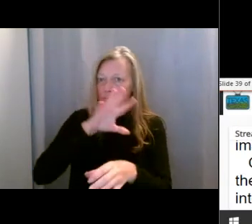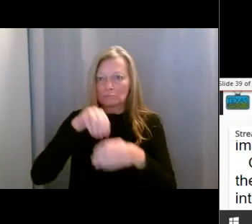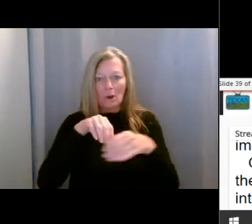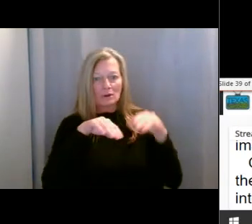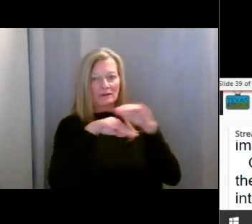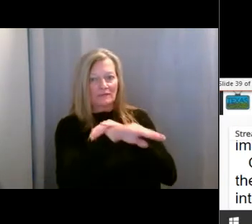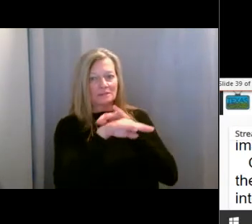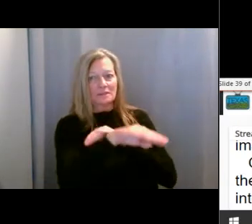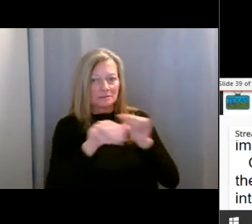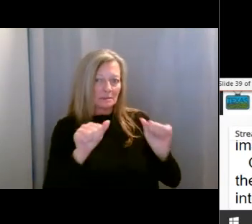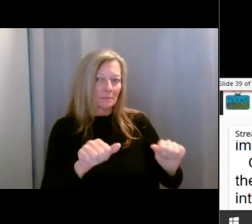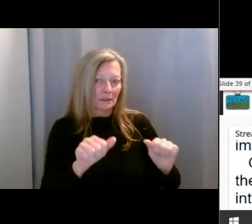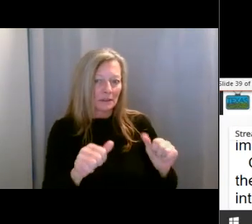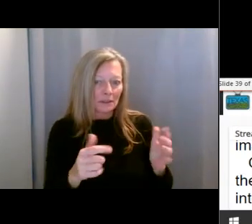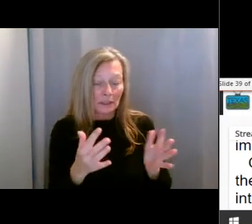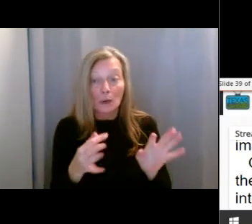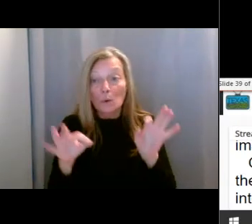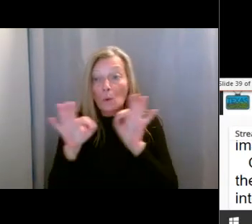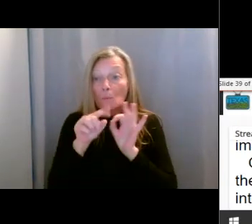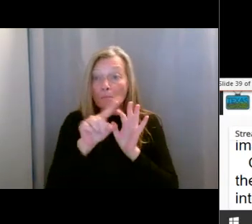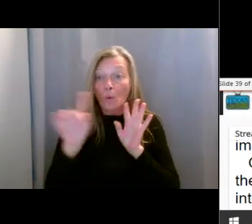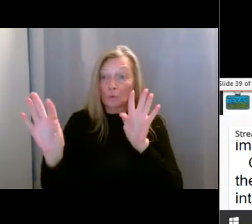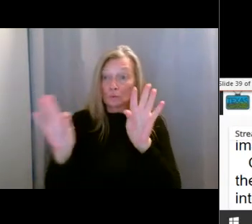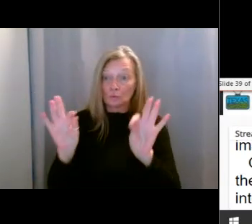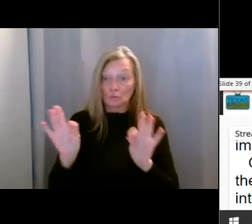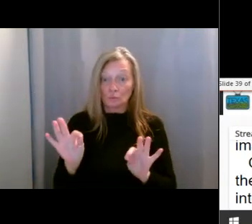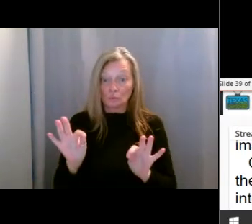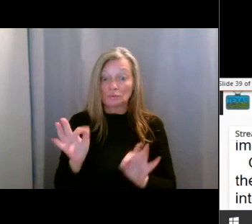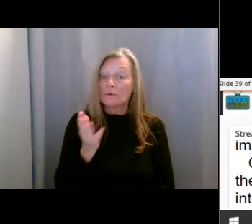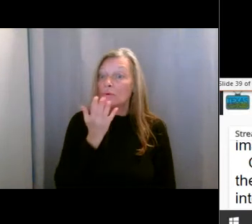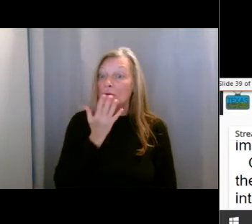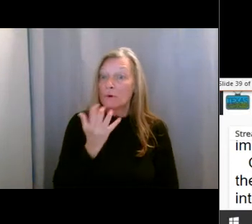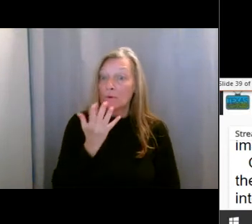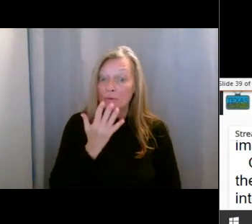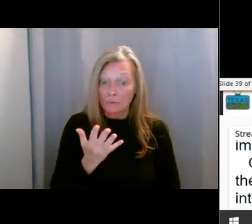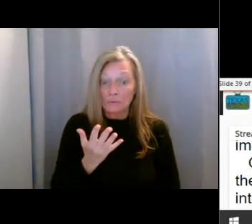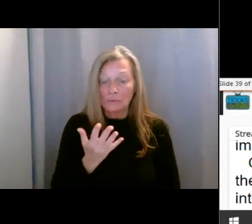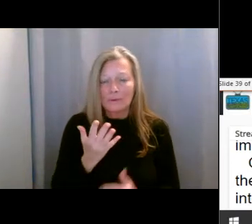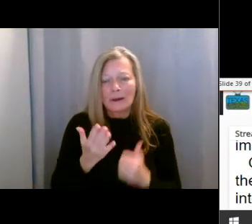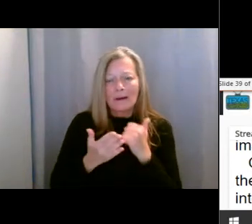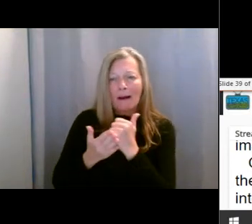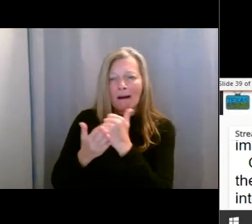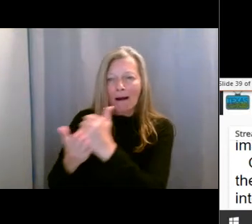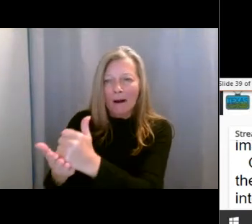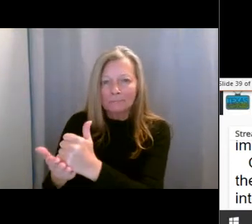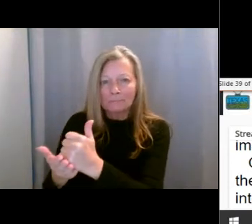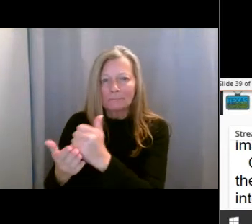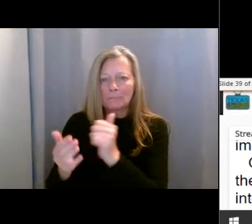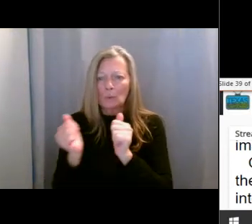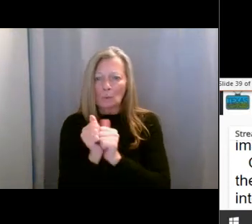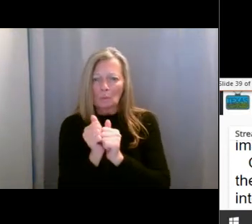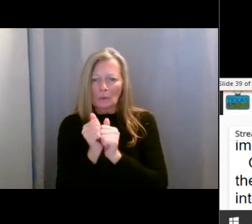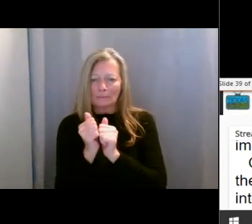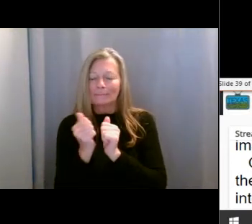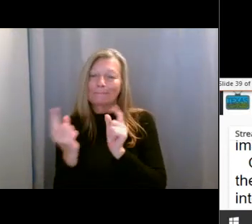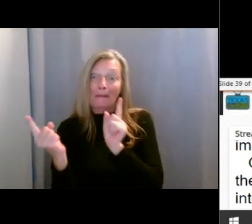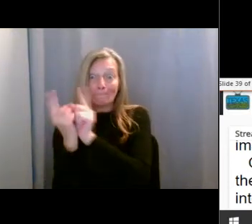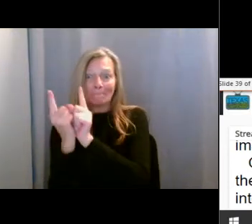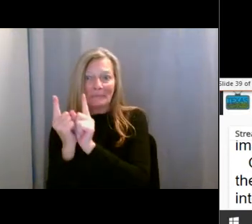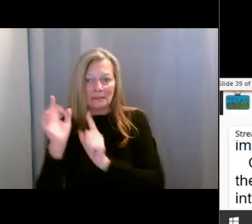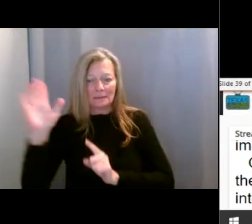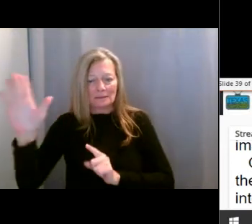you choose colors that help with your accessibility standards. These